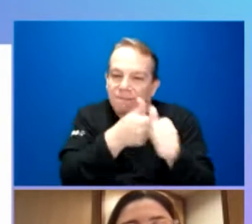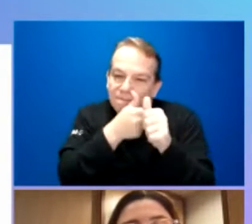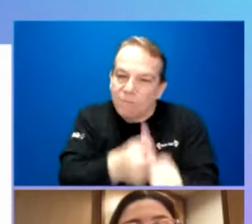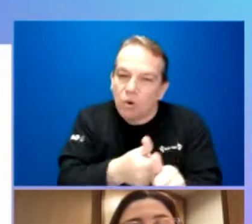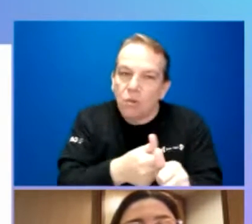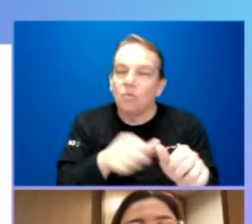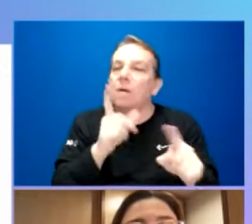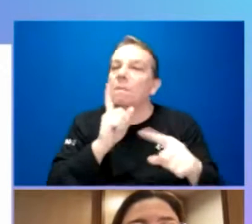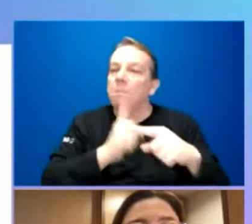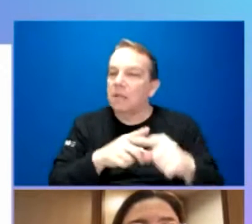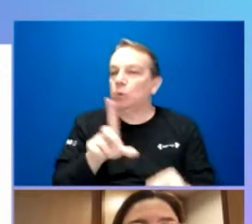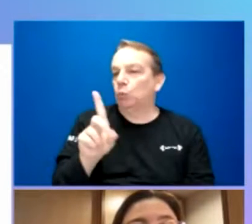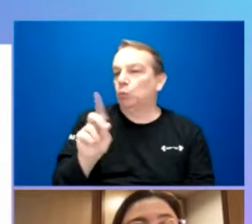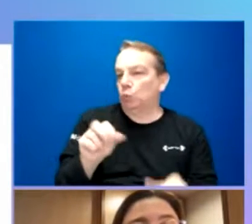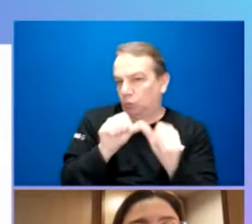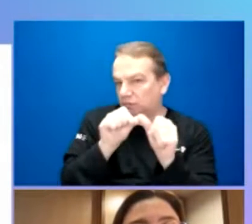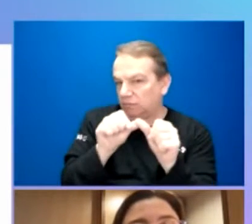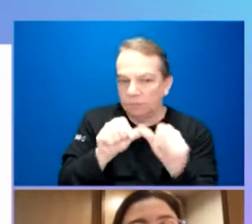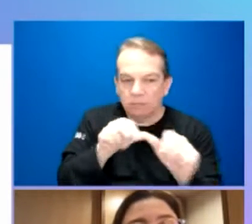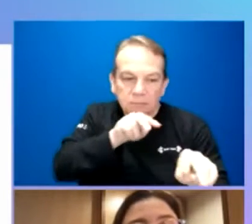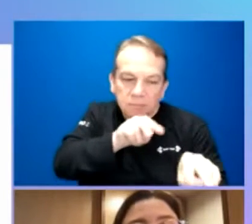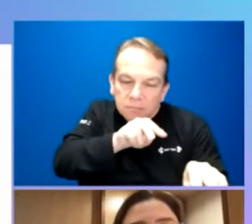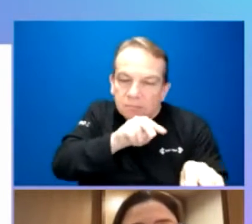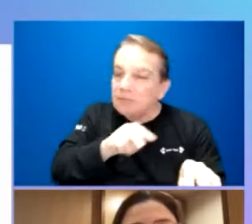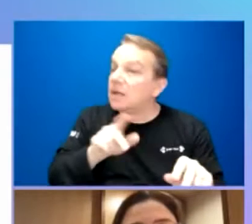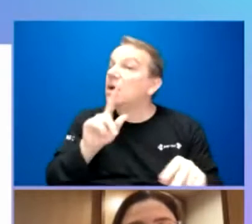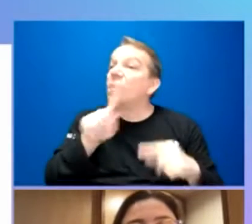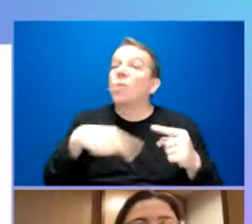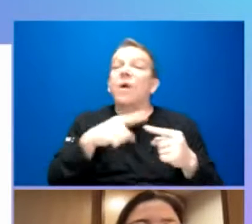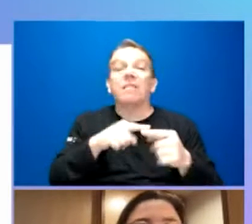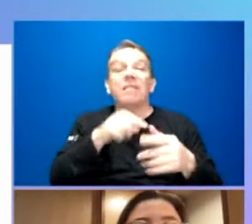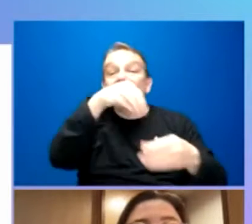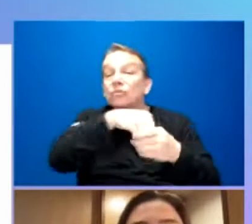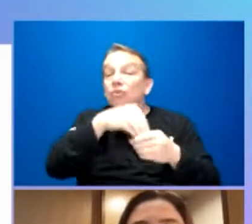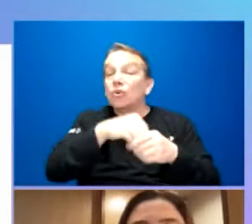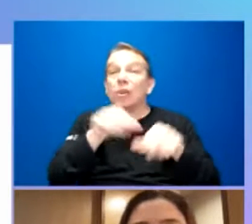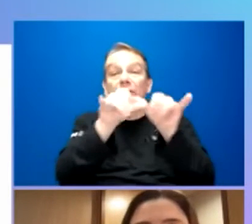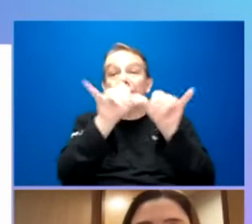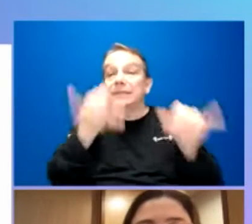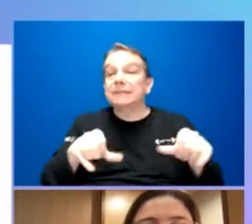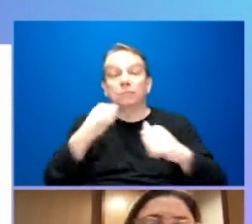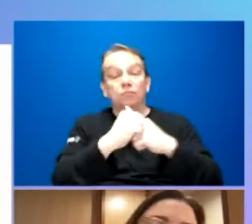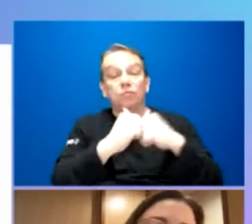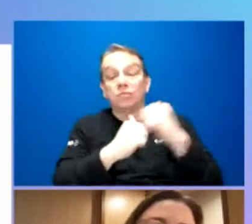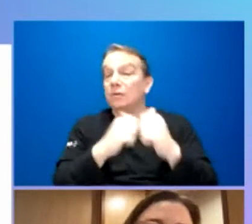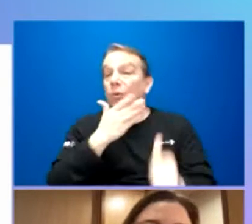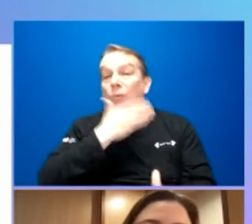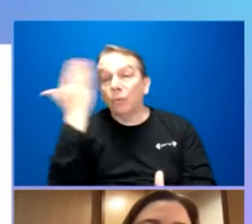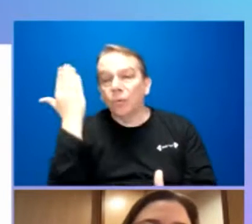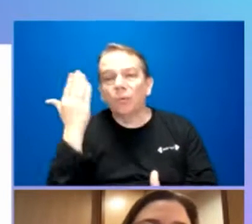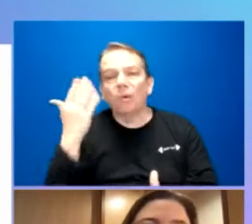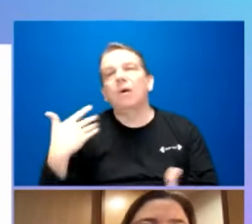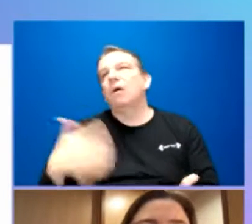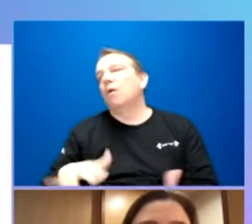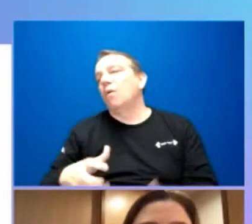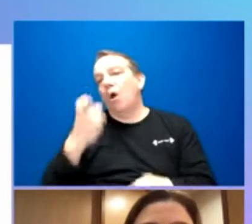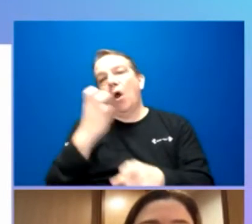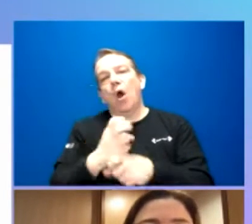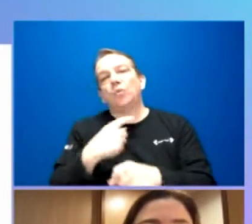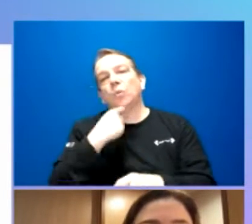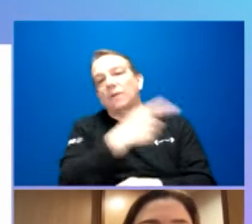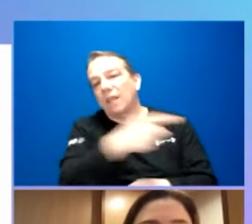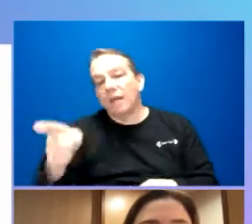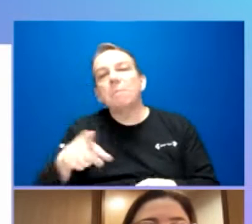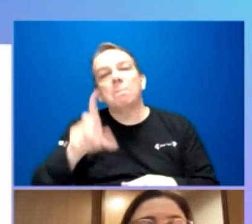maintained. When those structures don't exist, it's very difficult to hold people accountable to the accessibility of the